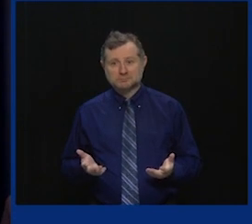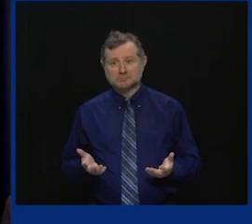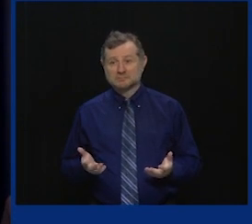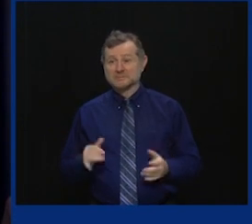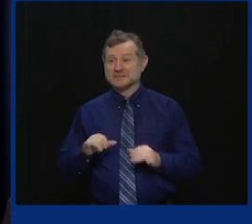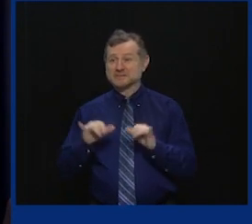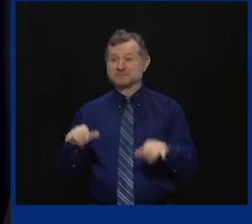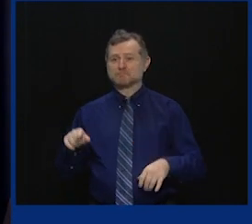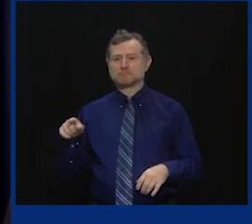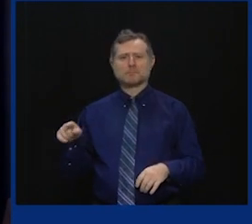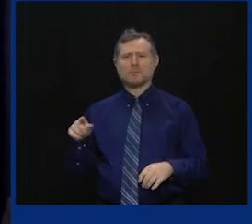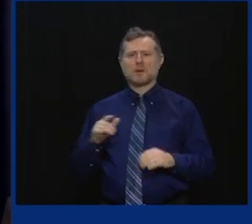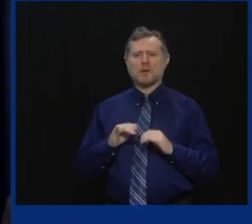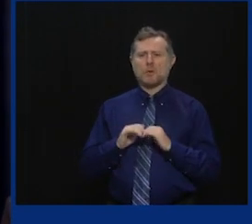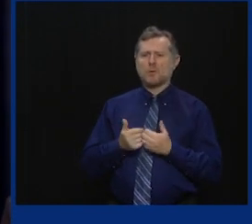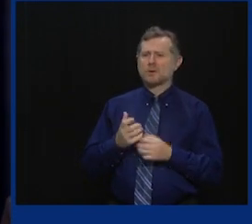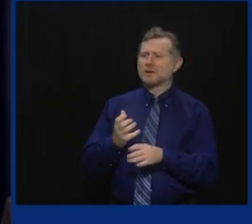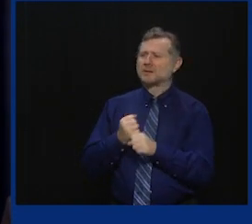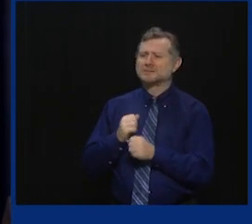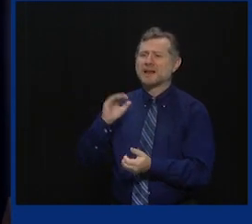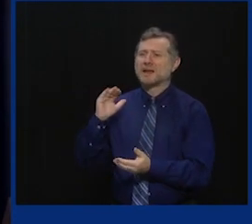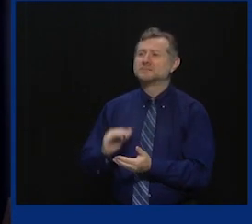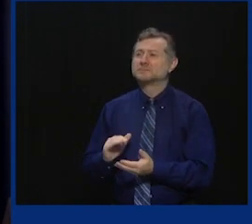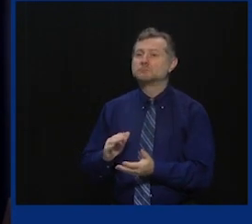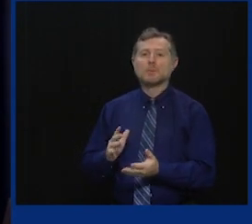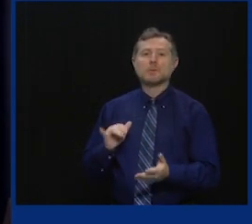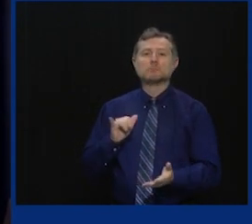less. There was only a way to get more.